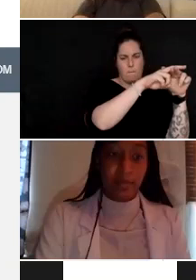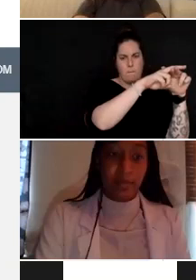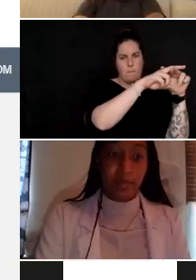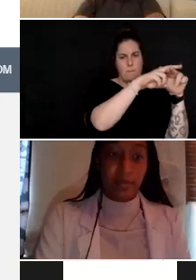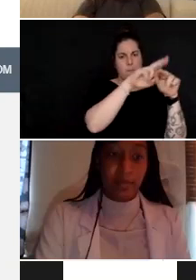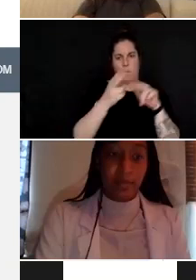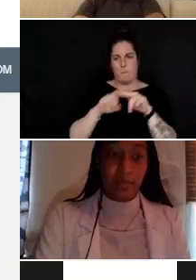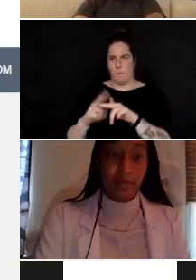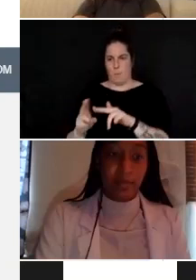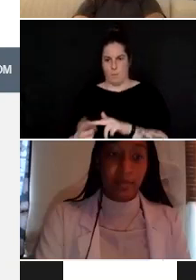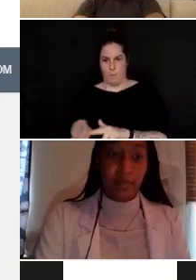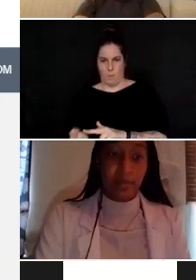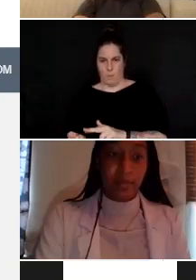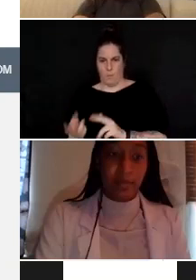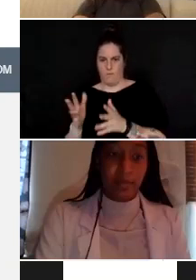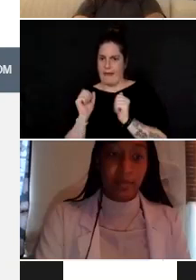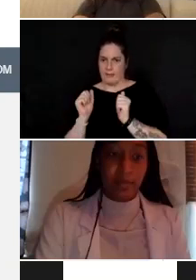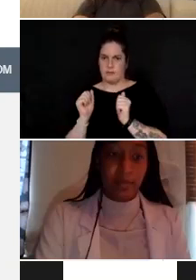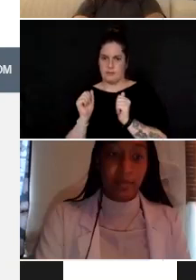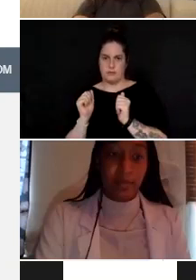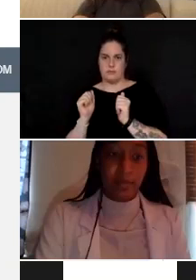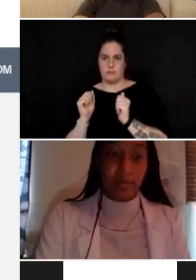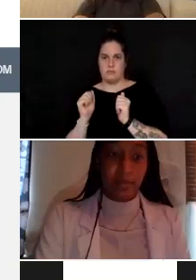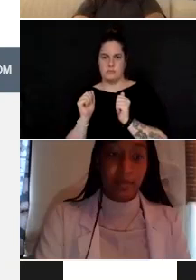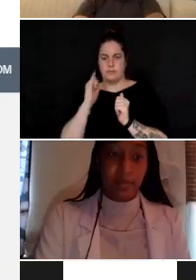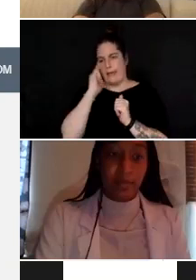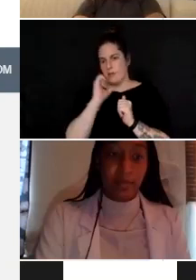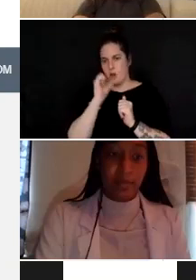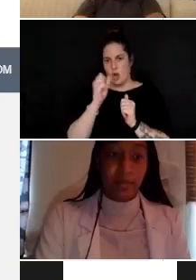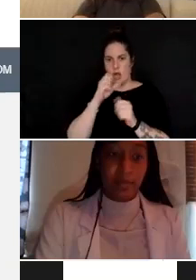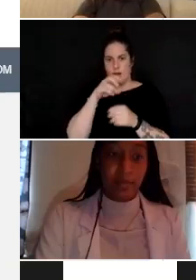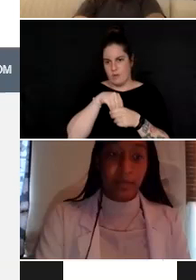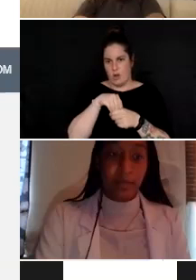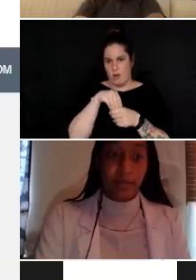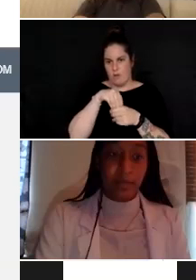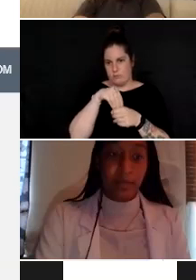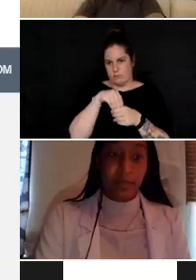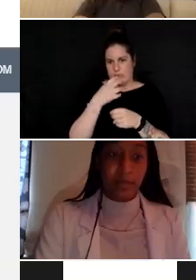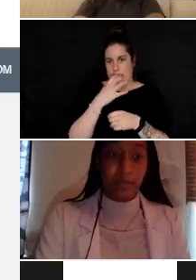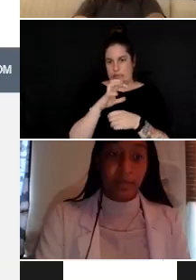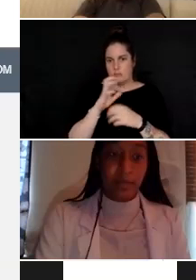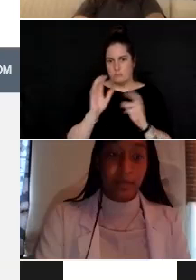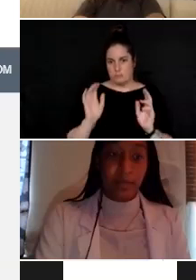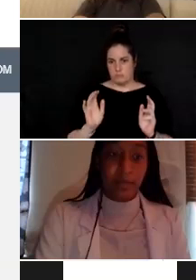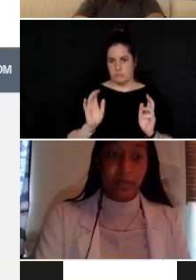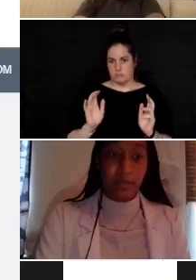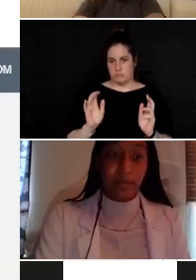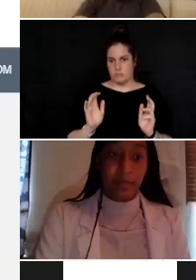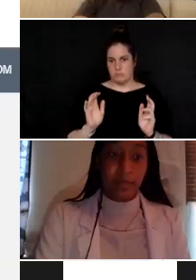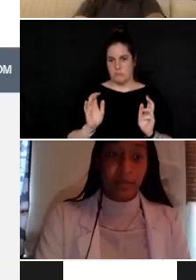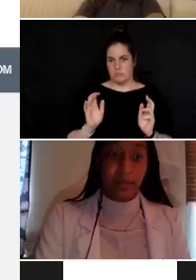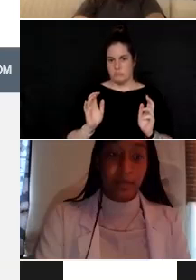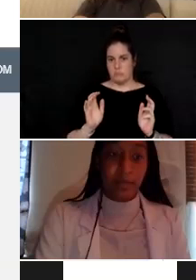quickly once they're you know, not in the presence of a heat source, okay? So I'll give